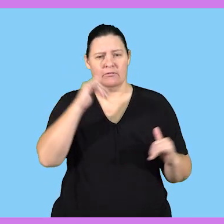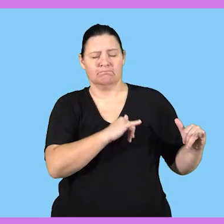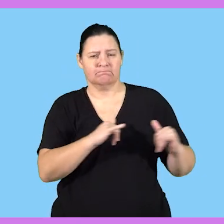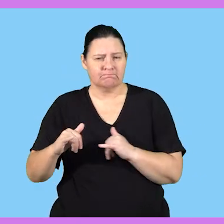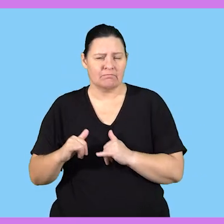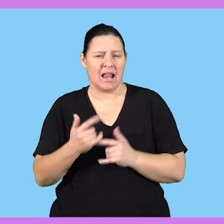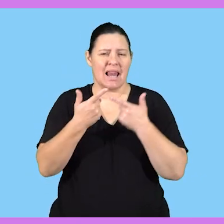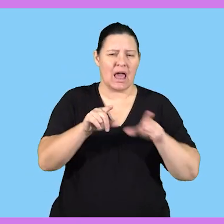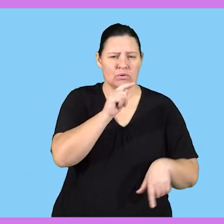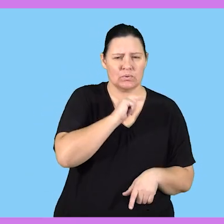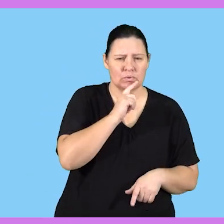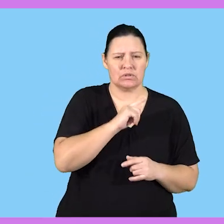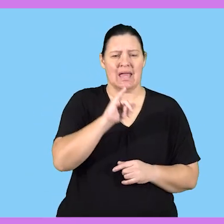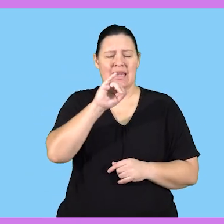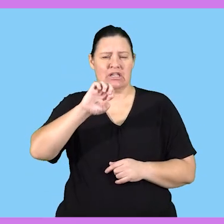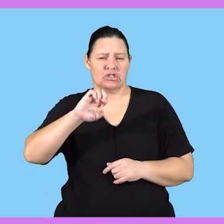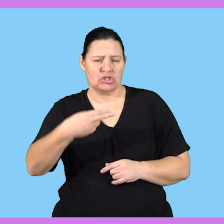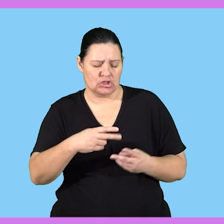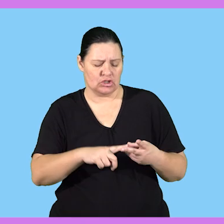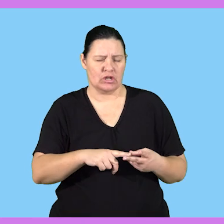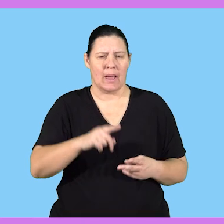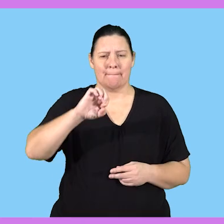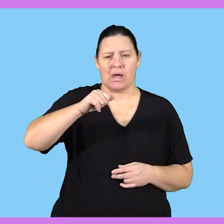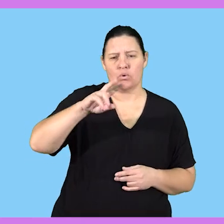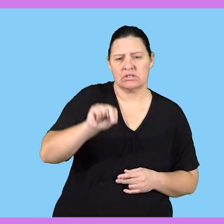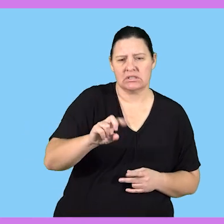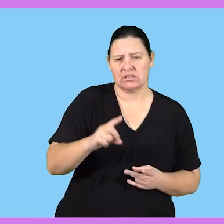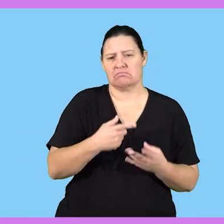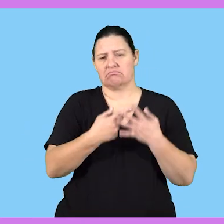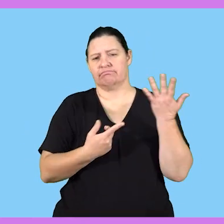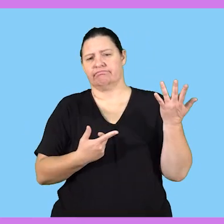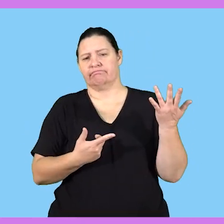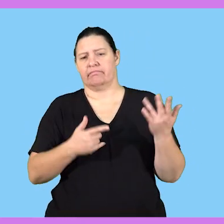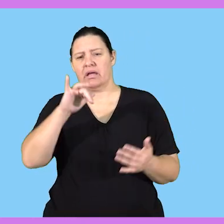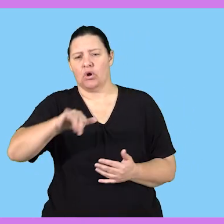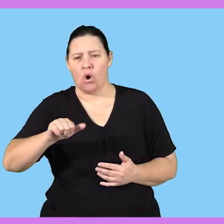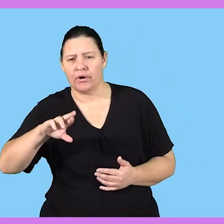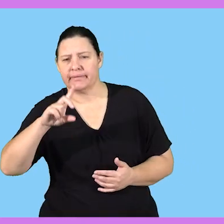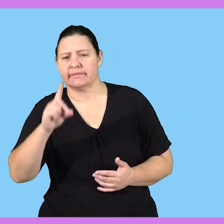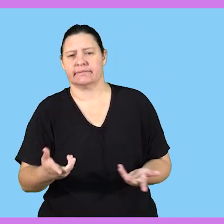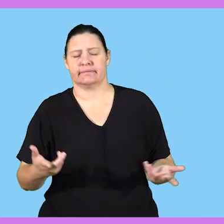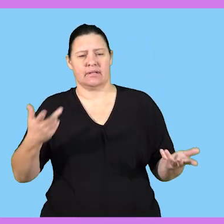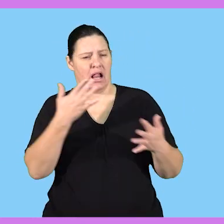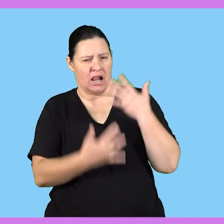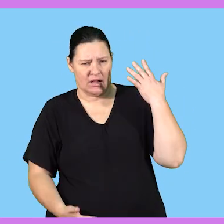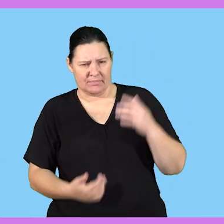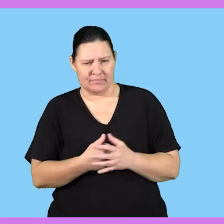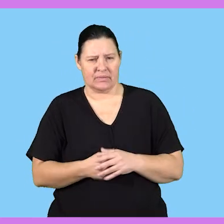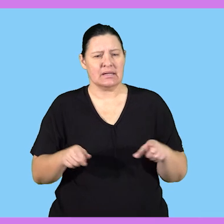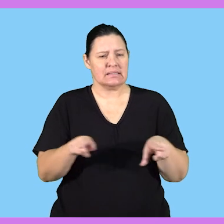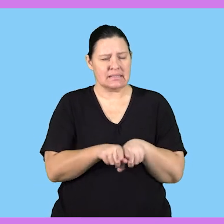used language. For example, inches, pounds, gallons, and so forth. Then I also would like you to be